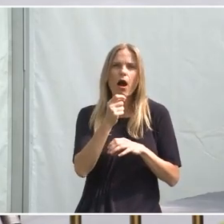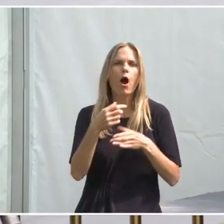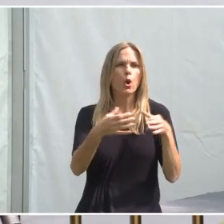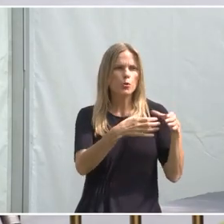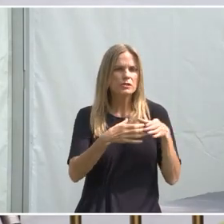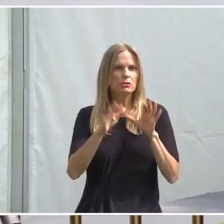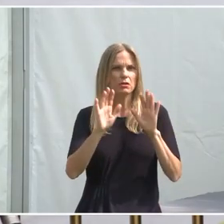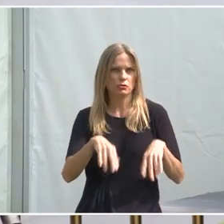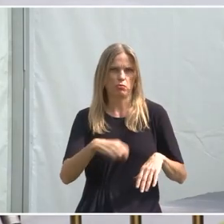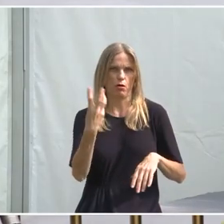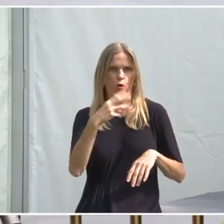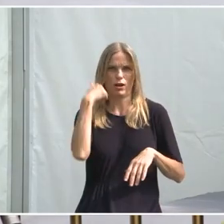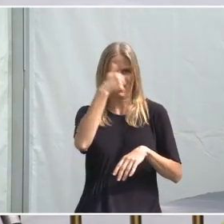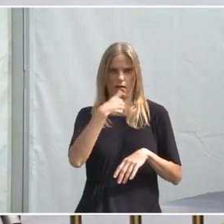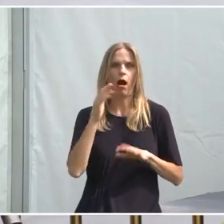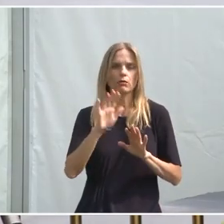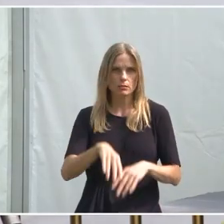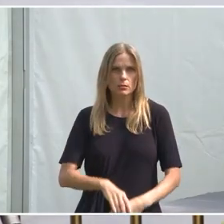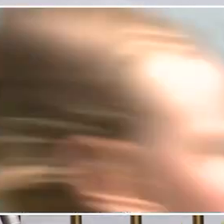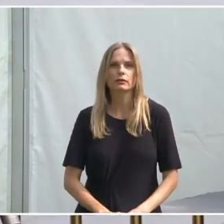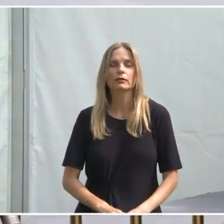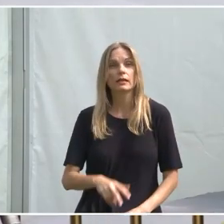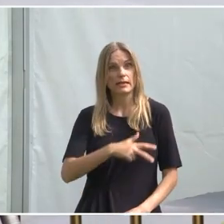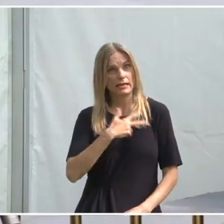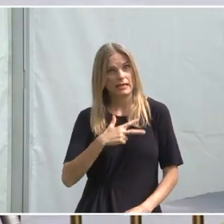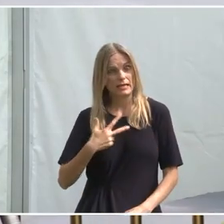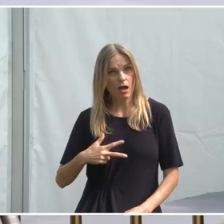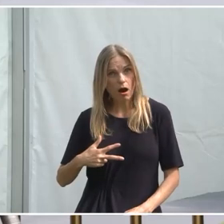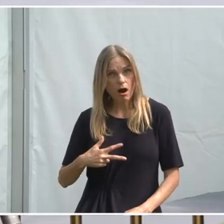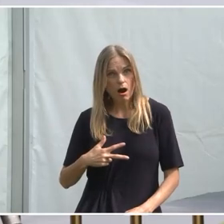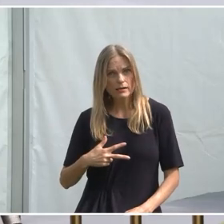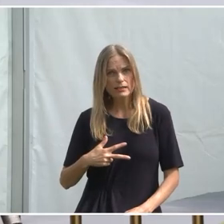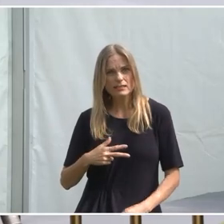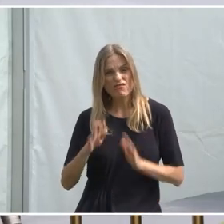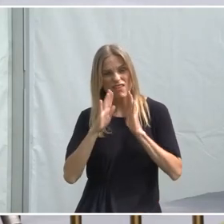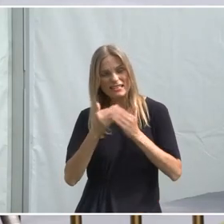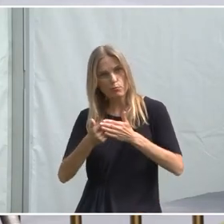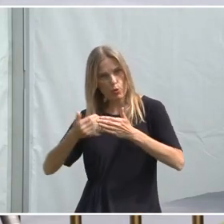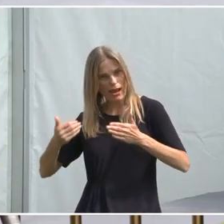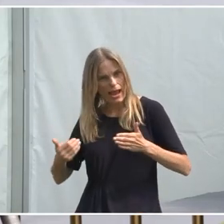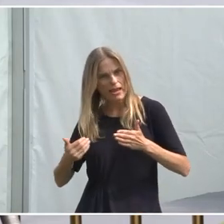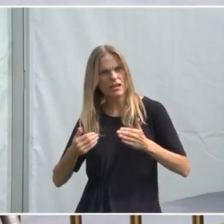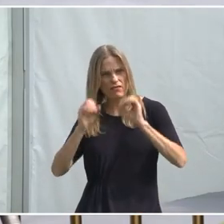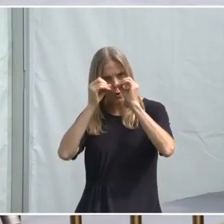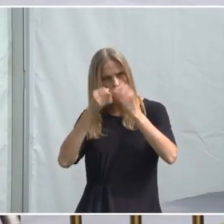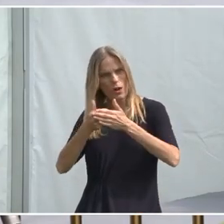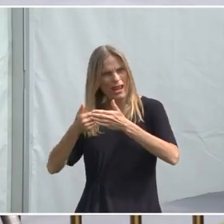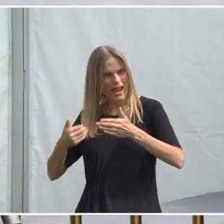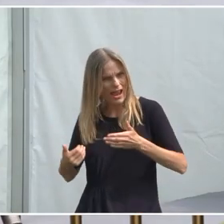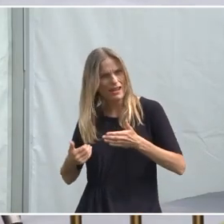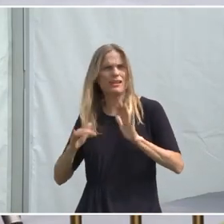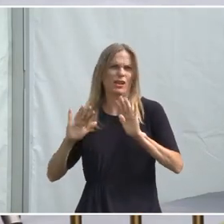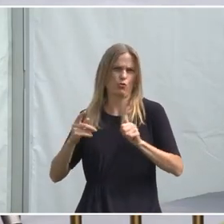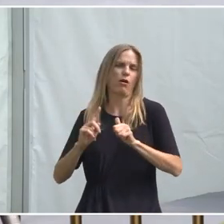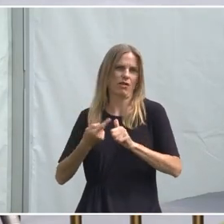we in Denmark we were doing digital communities before Facebook, before Google, because we are that old an